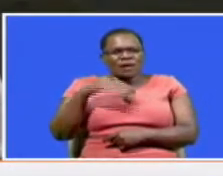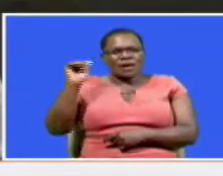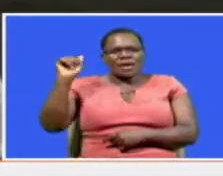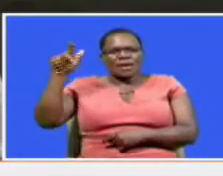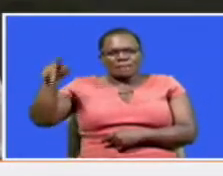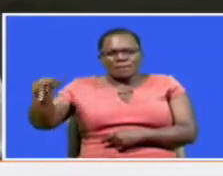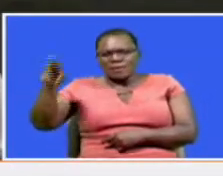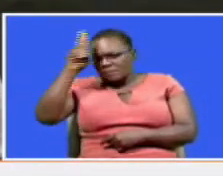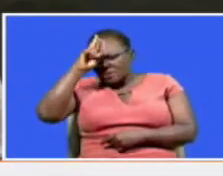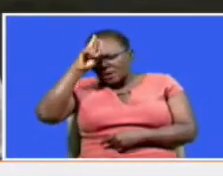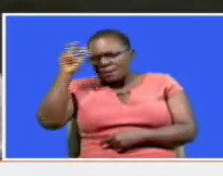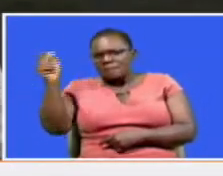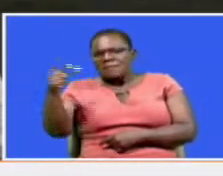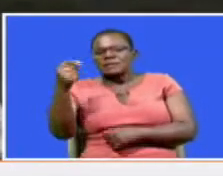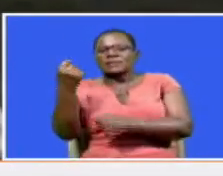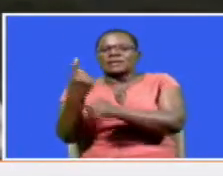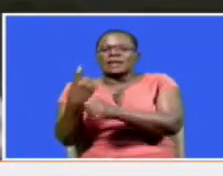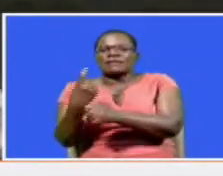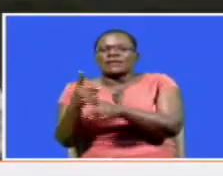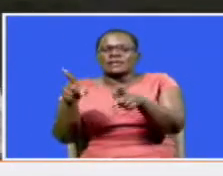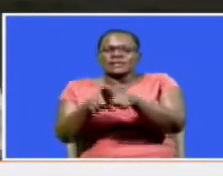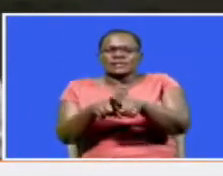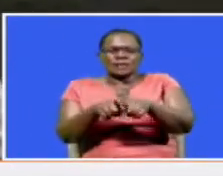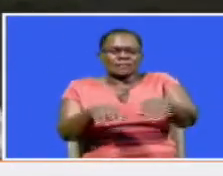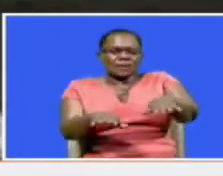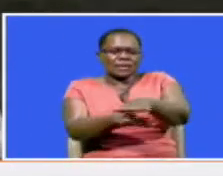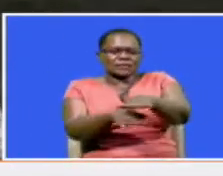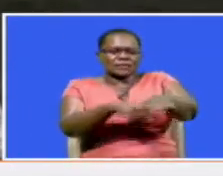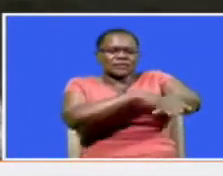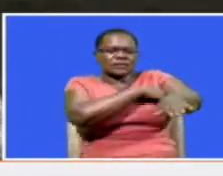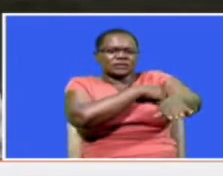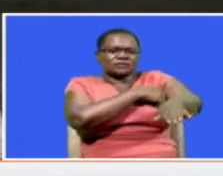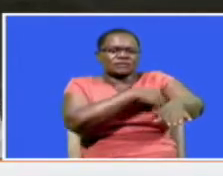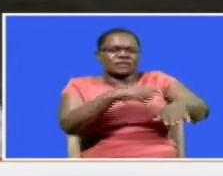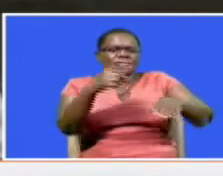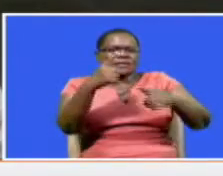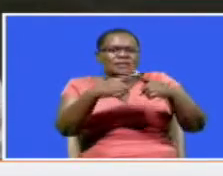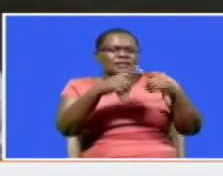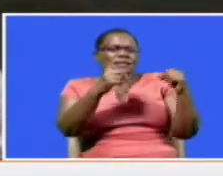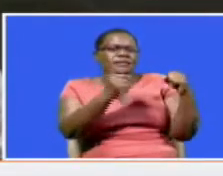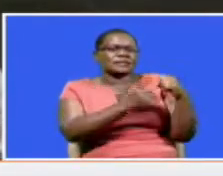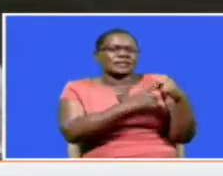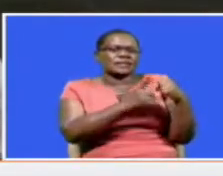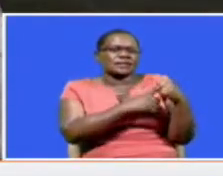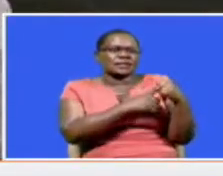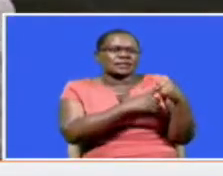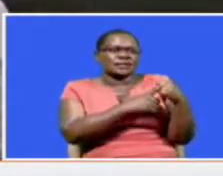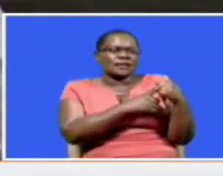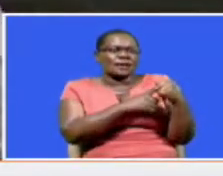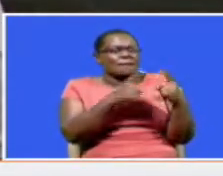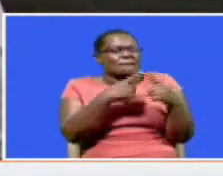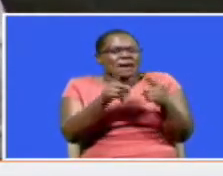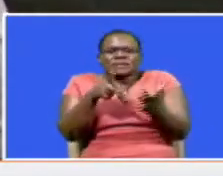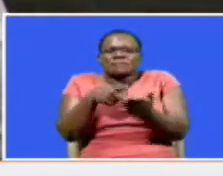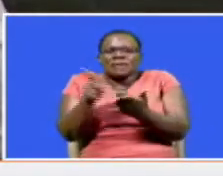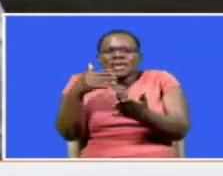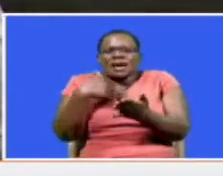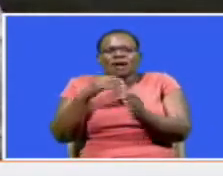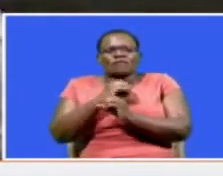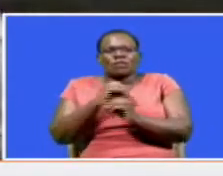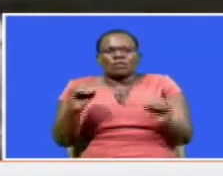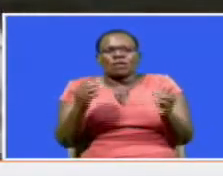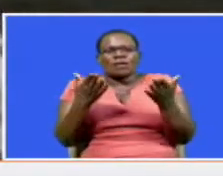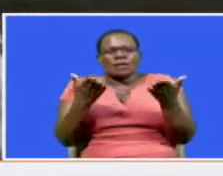police crown for 11 months and that of the assistant chief for 6 years, but without a pay. He has